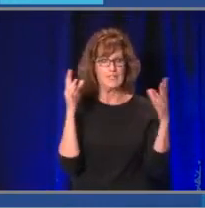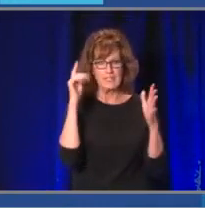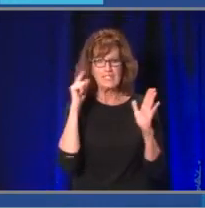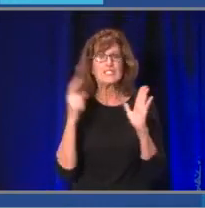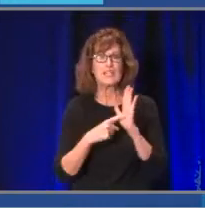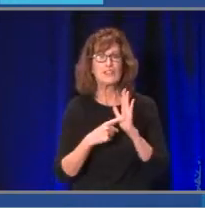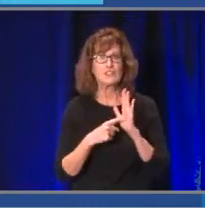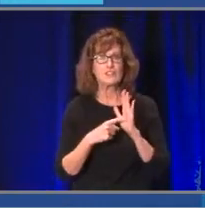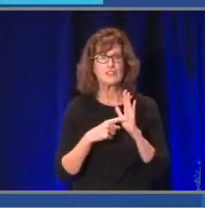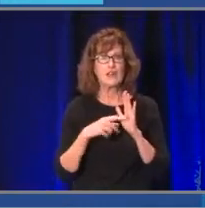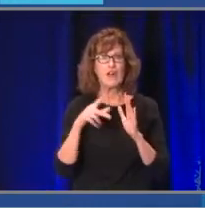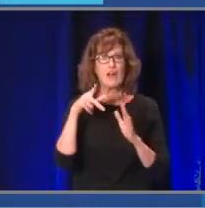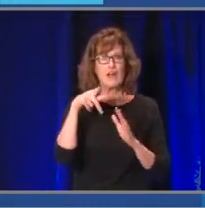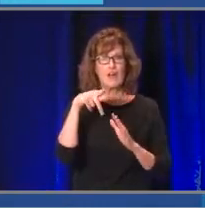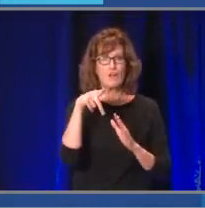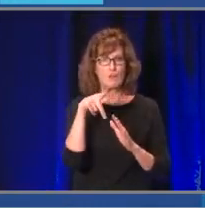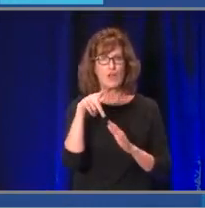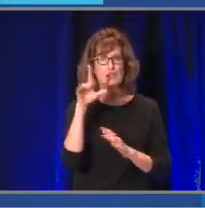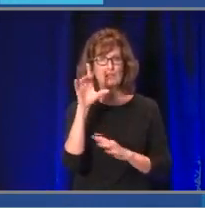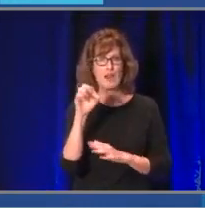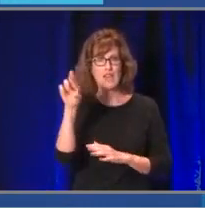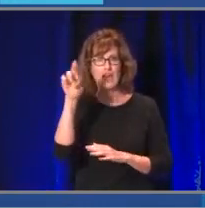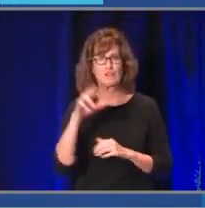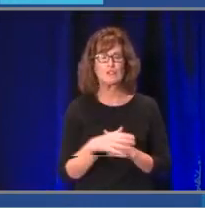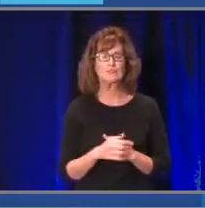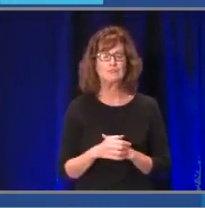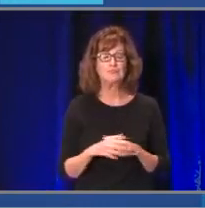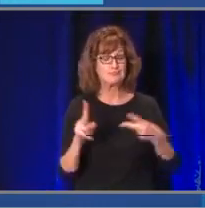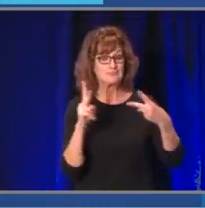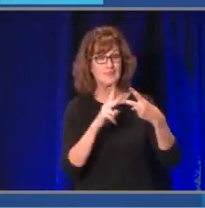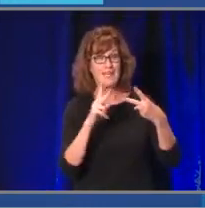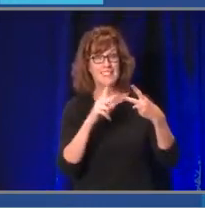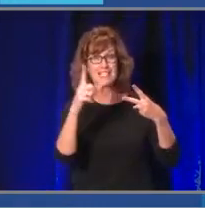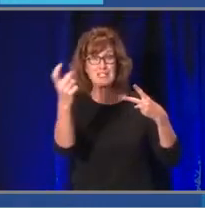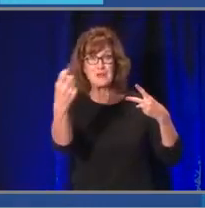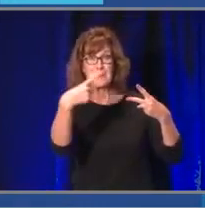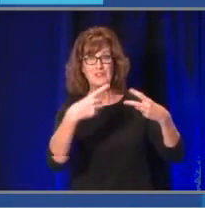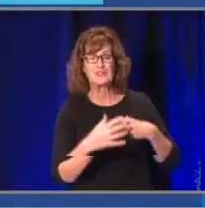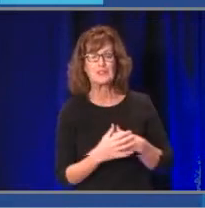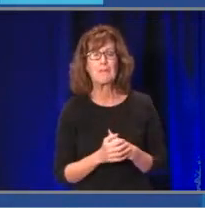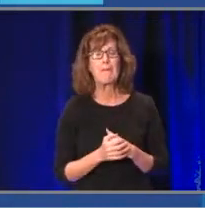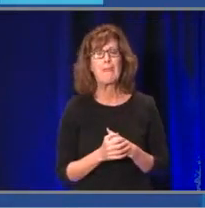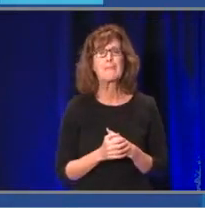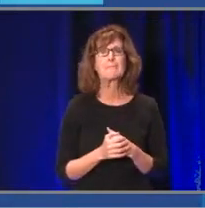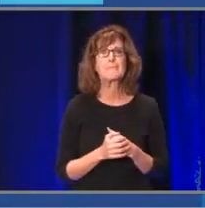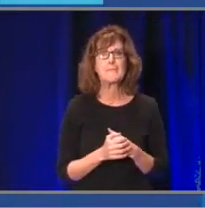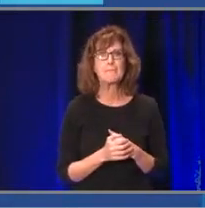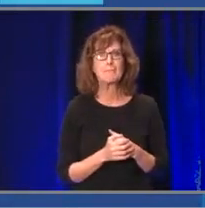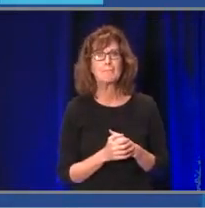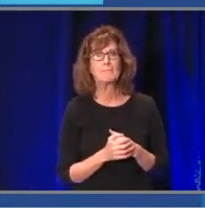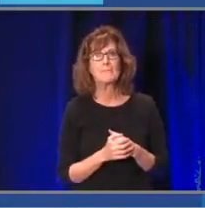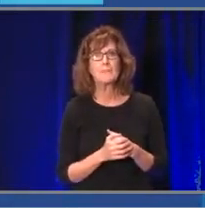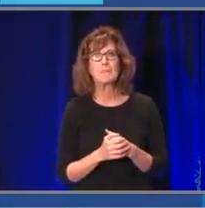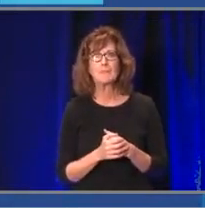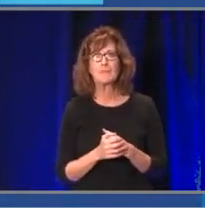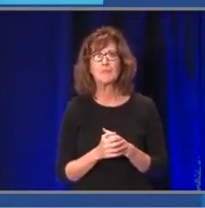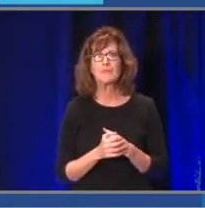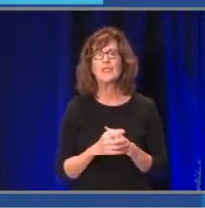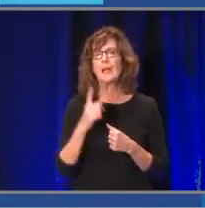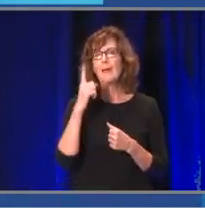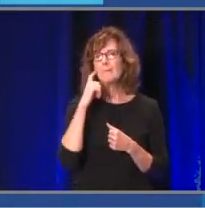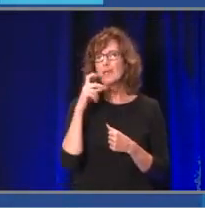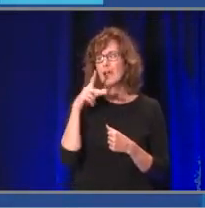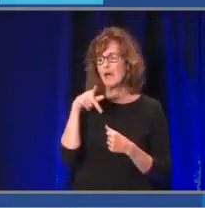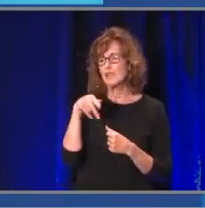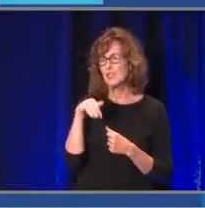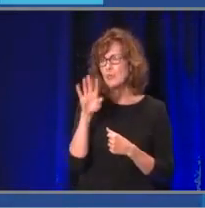Another question. Okay, this is a great one. Question number 2. Is my understanding that because it is a slow to grow